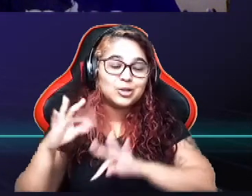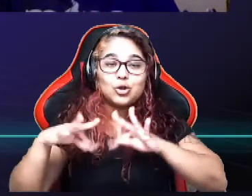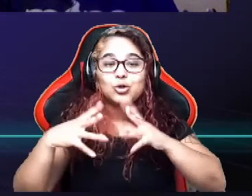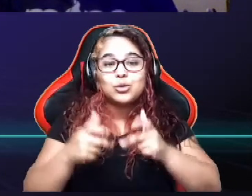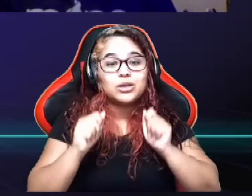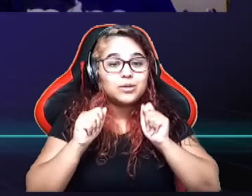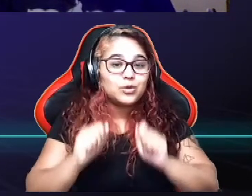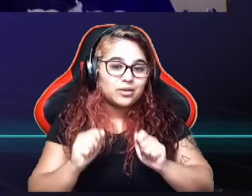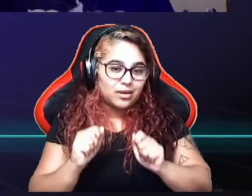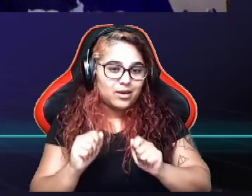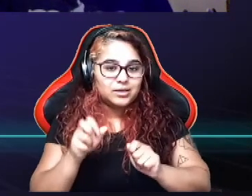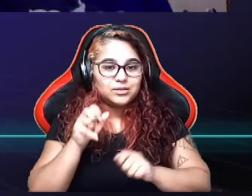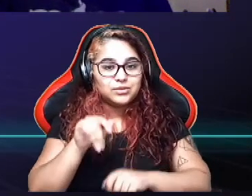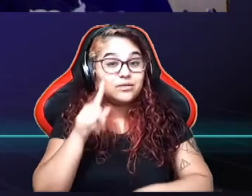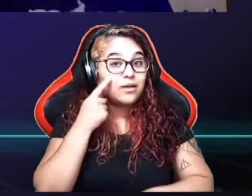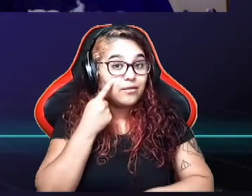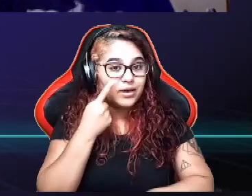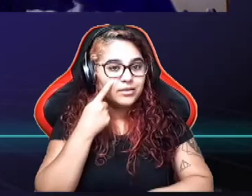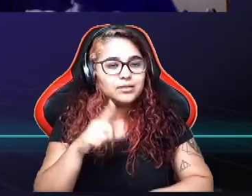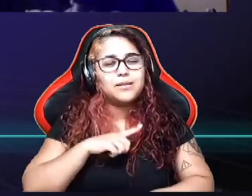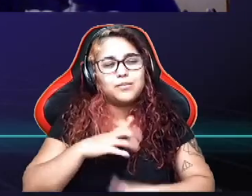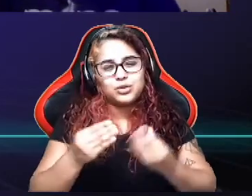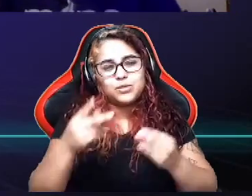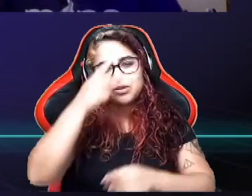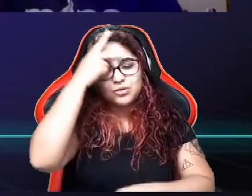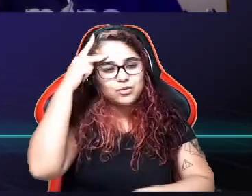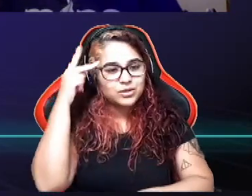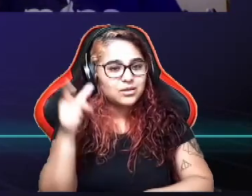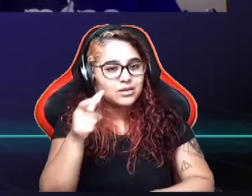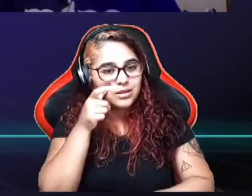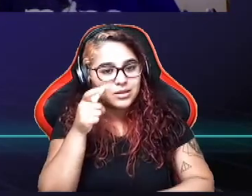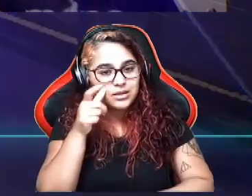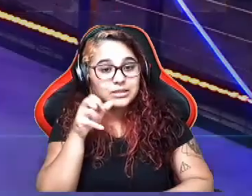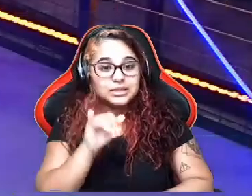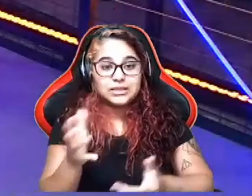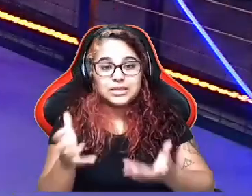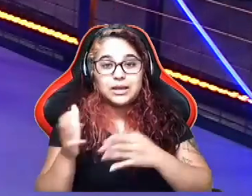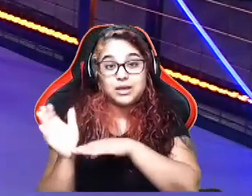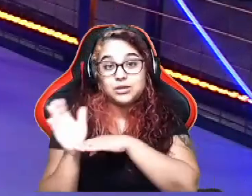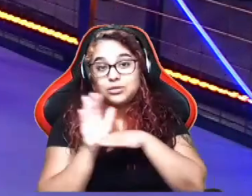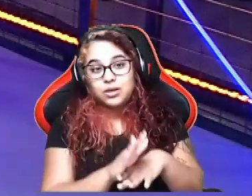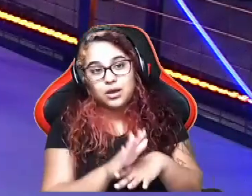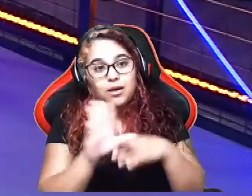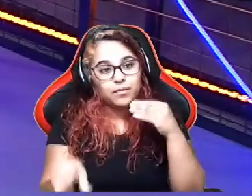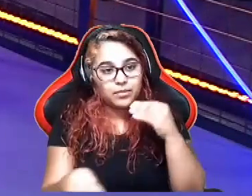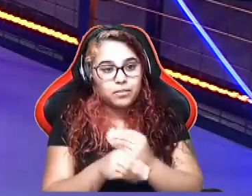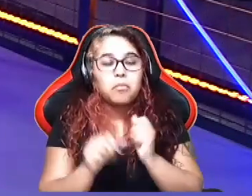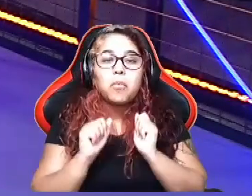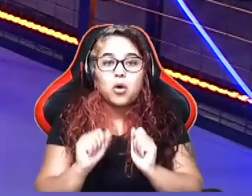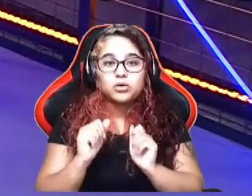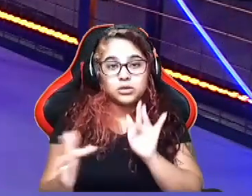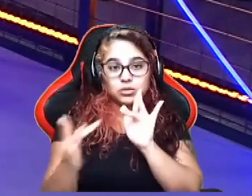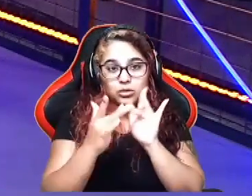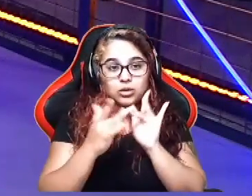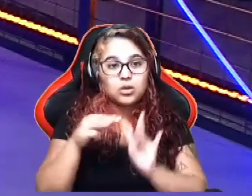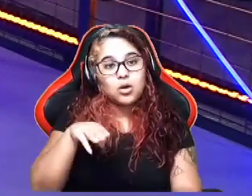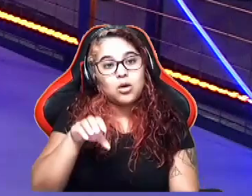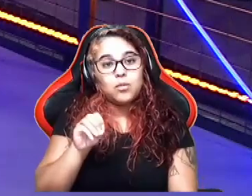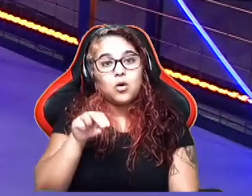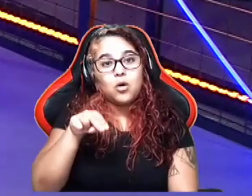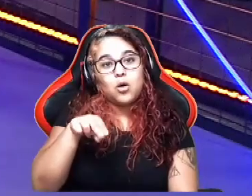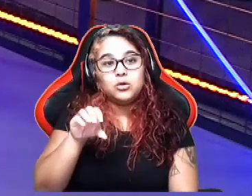That's right. I know that some people are interested in this market and who are playing. So if you want to join